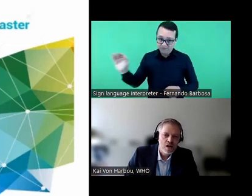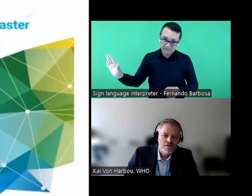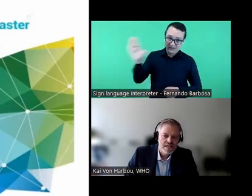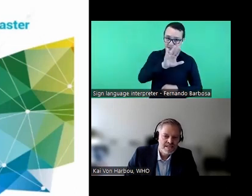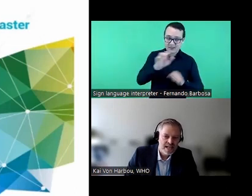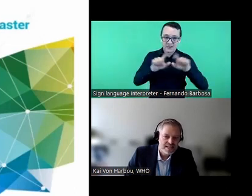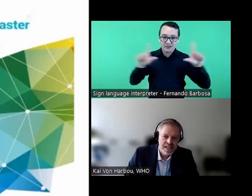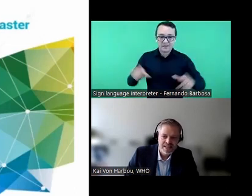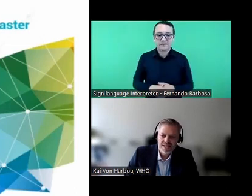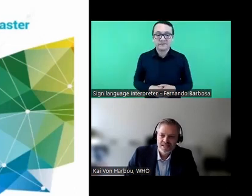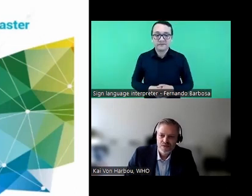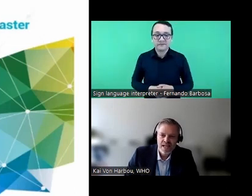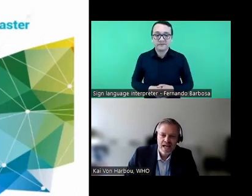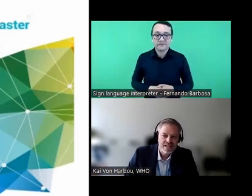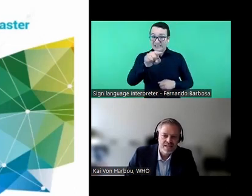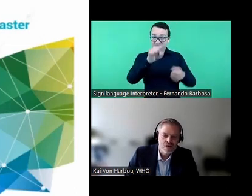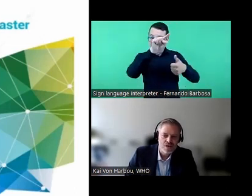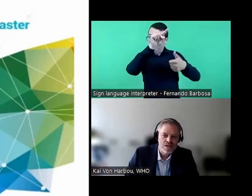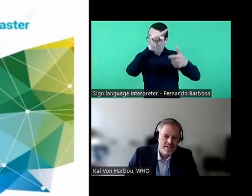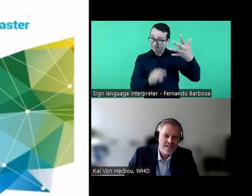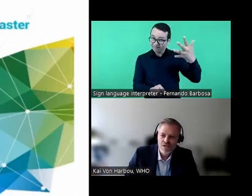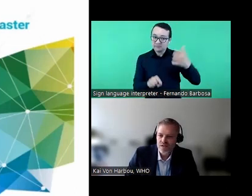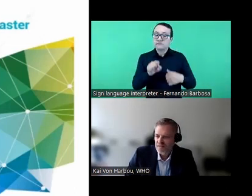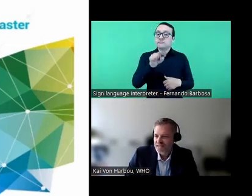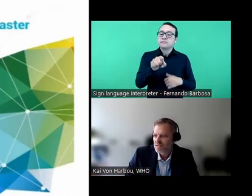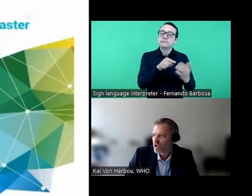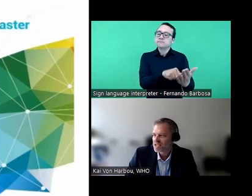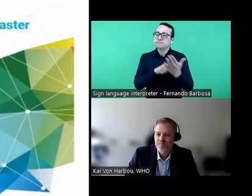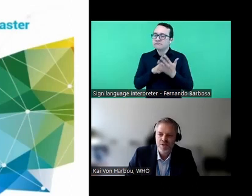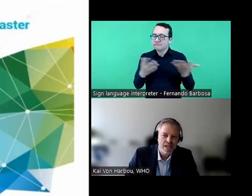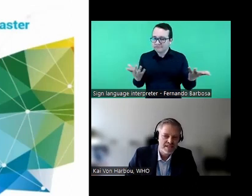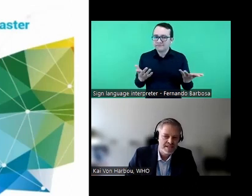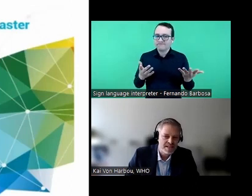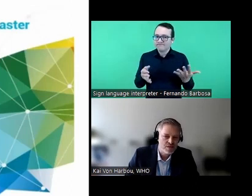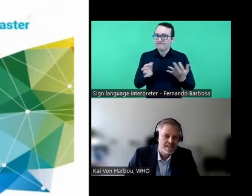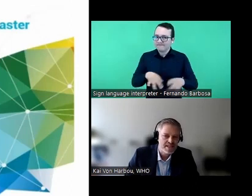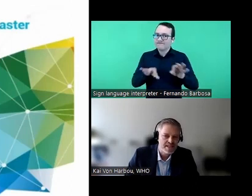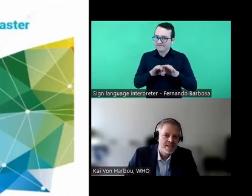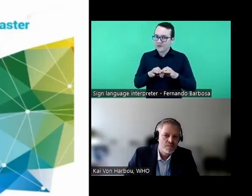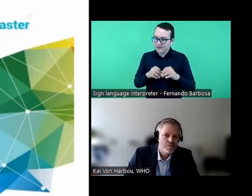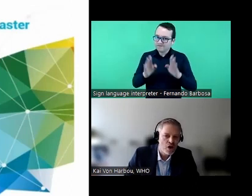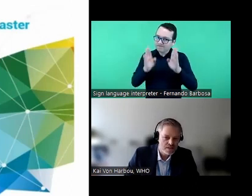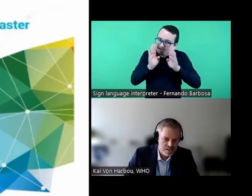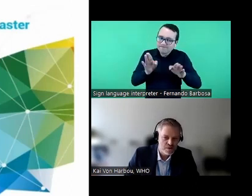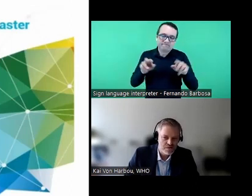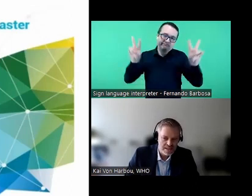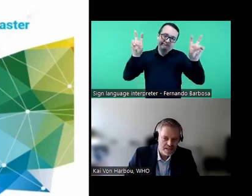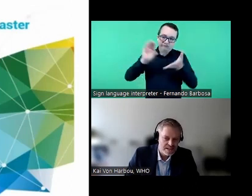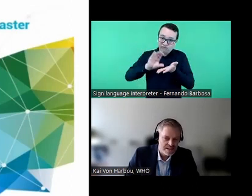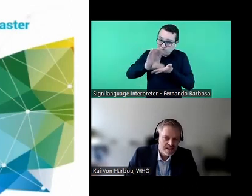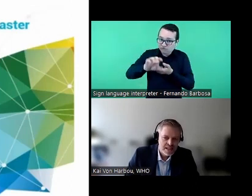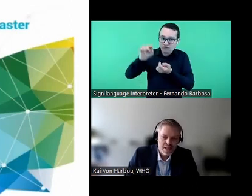And all of these aspects really underscore the need to invest in emergency preparedness, addressing a broad scope